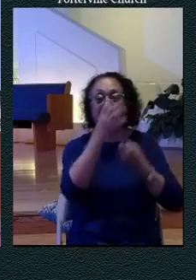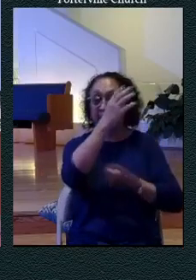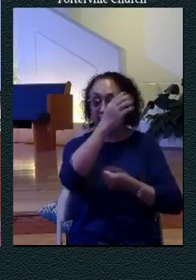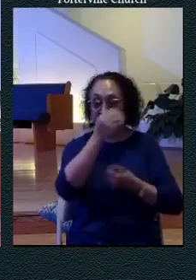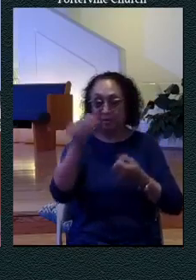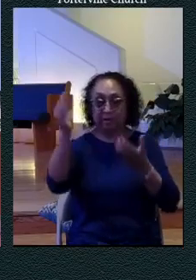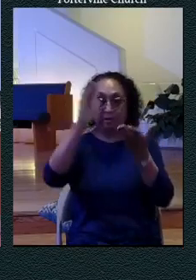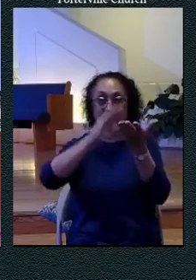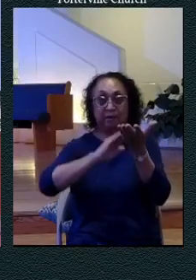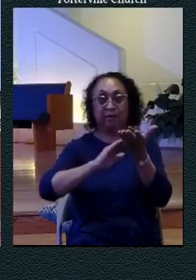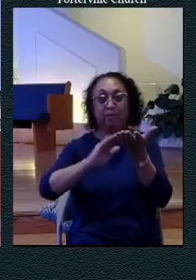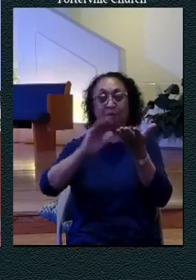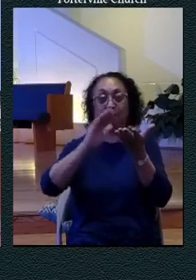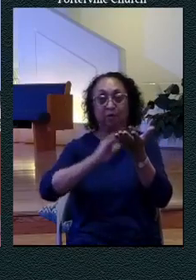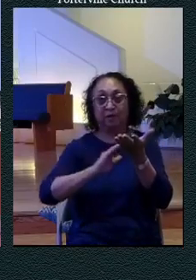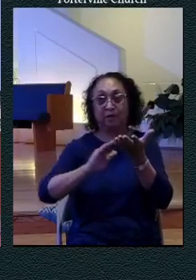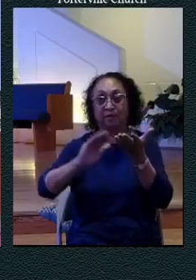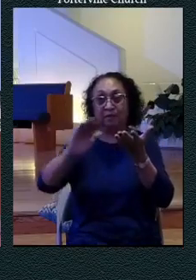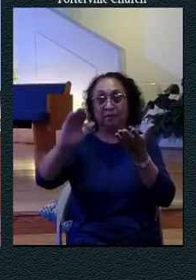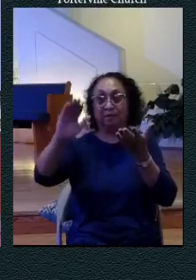love, heal and